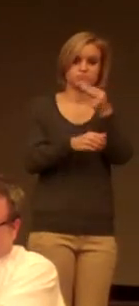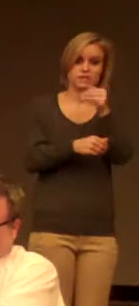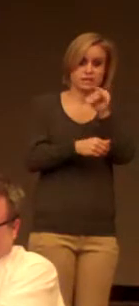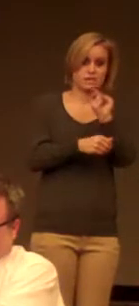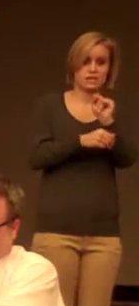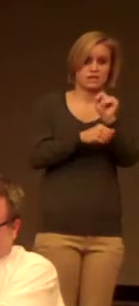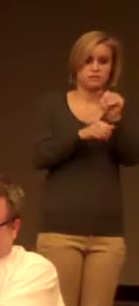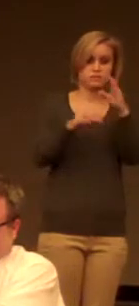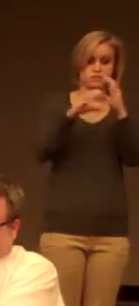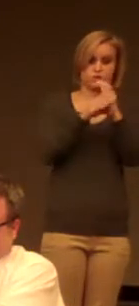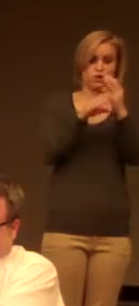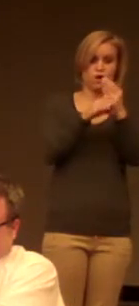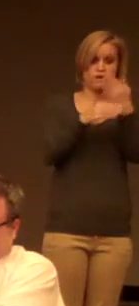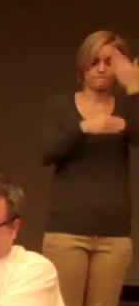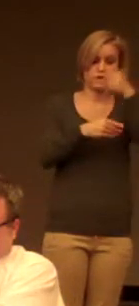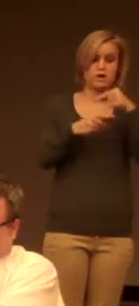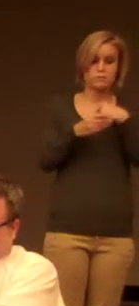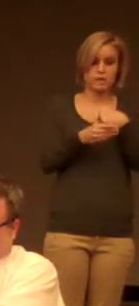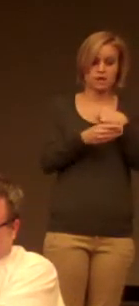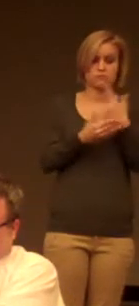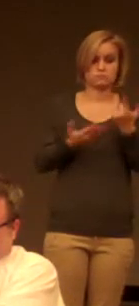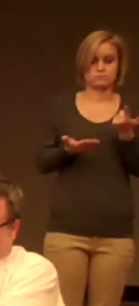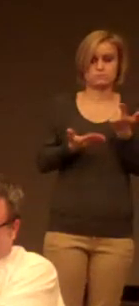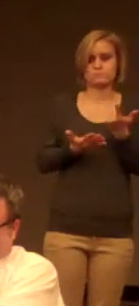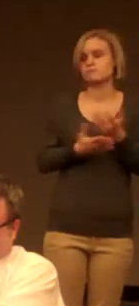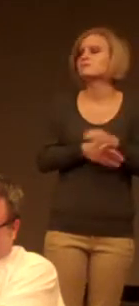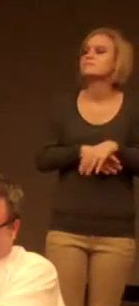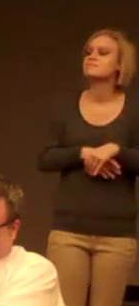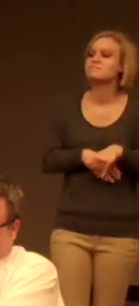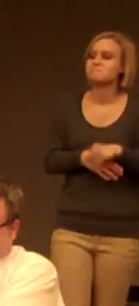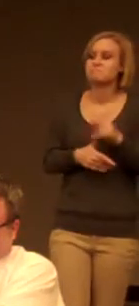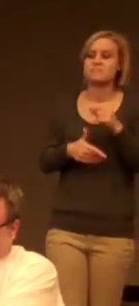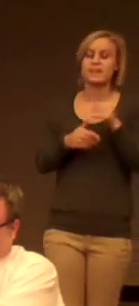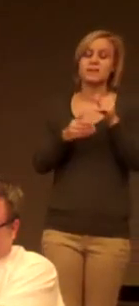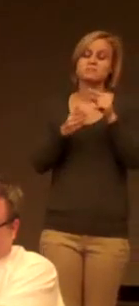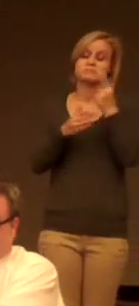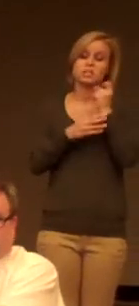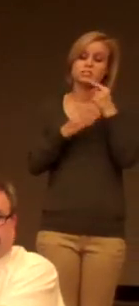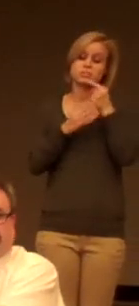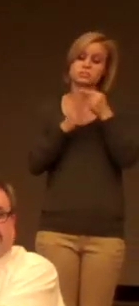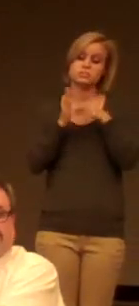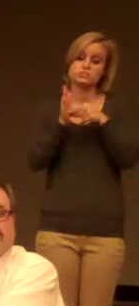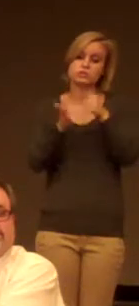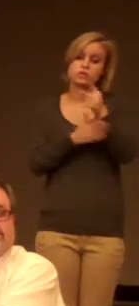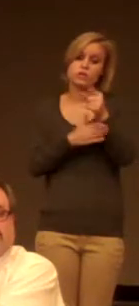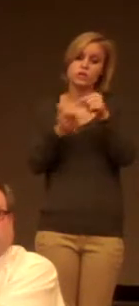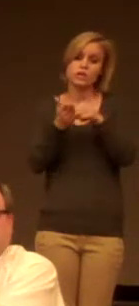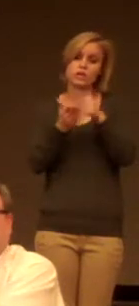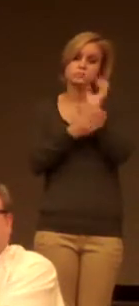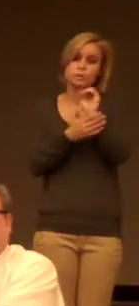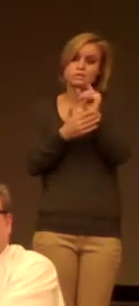I stopped. Yeah. And just to show you that this is